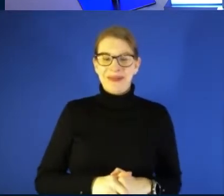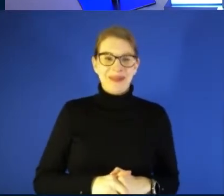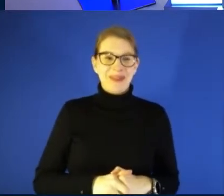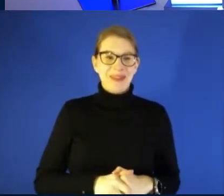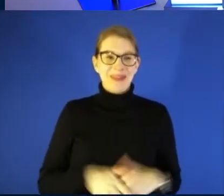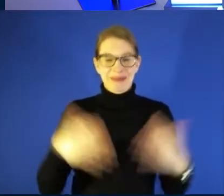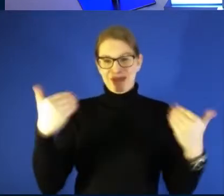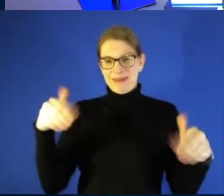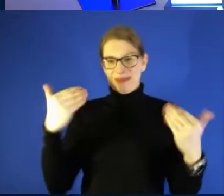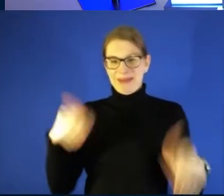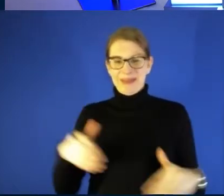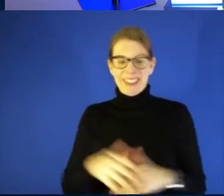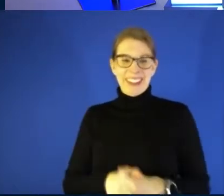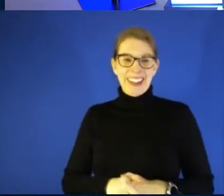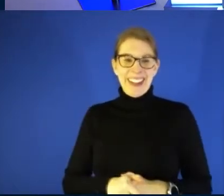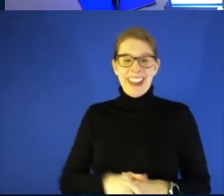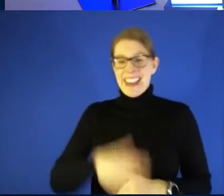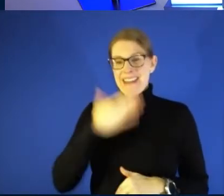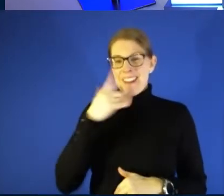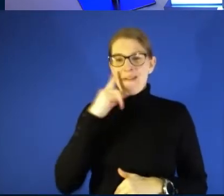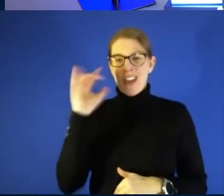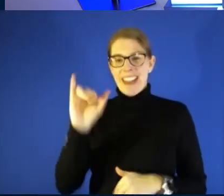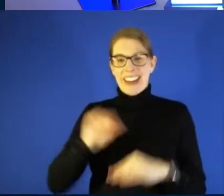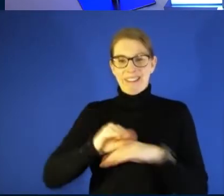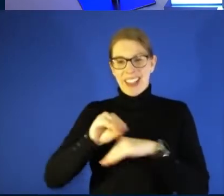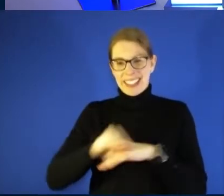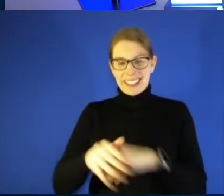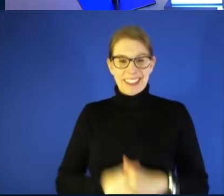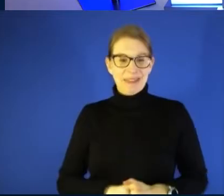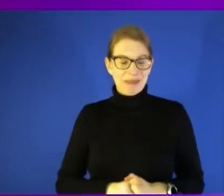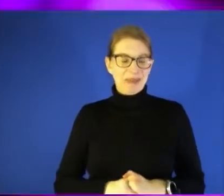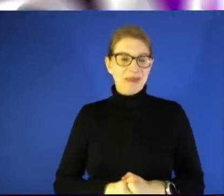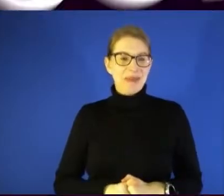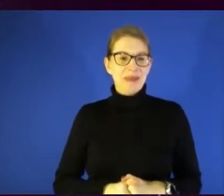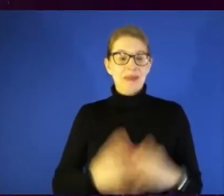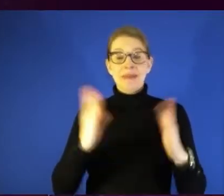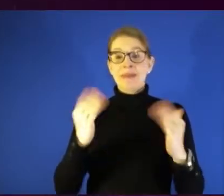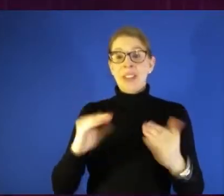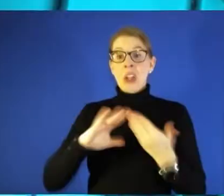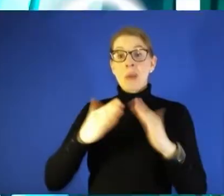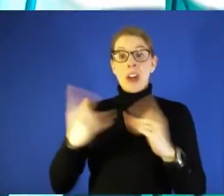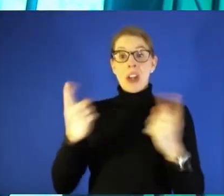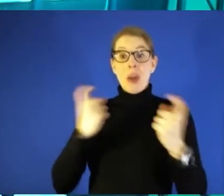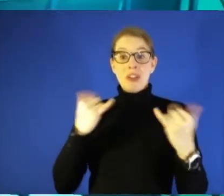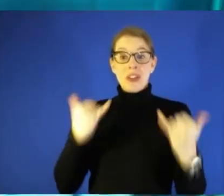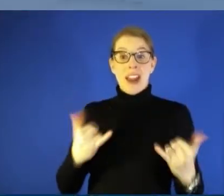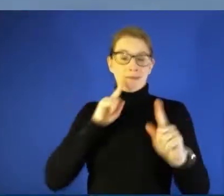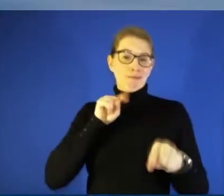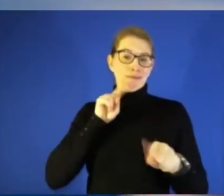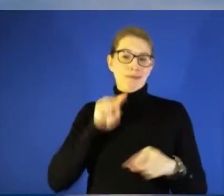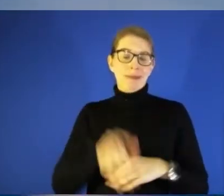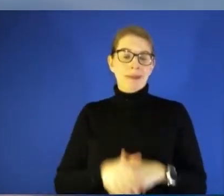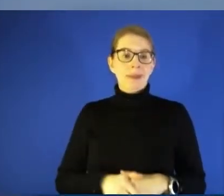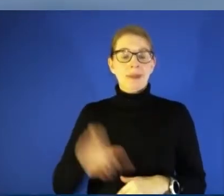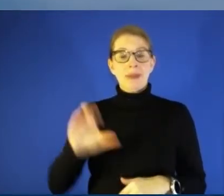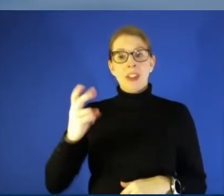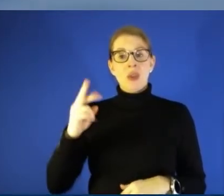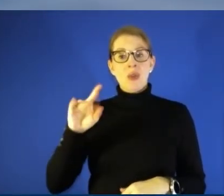right, thank you for that advice and words of wisdom. All right, let's get to some community questions today. We've got some good ones. Christine wants to